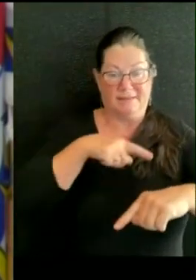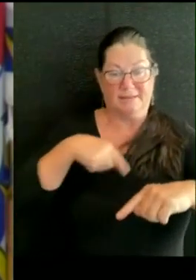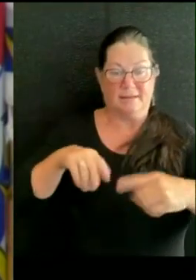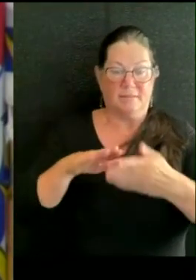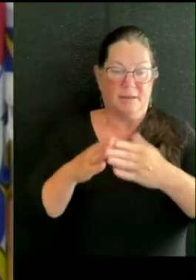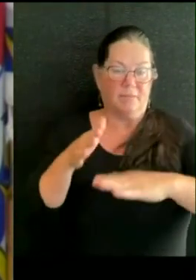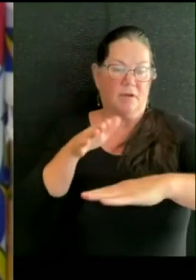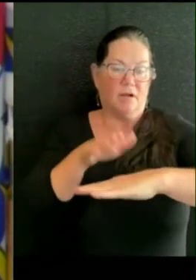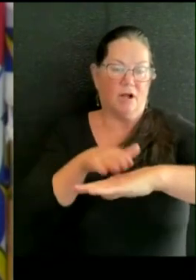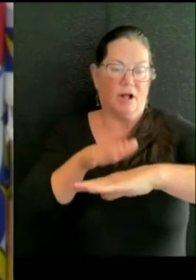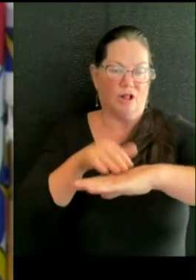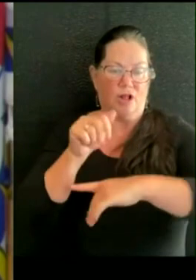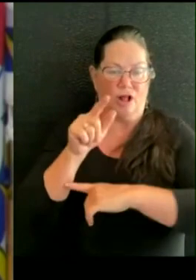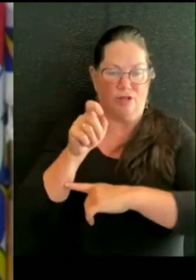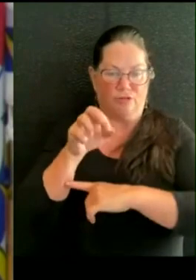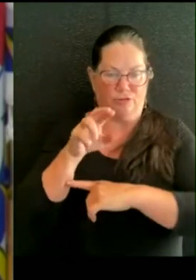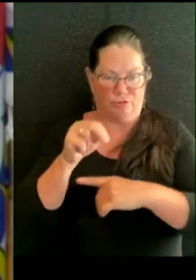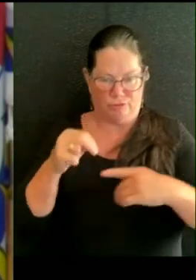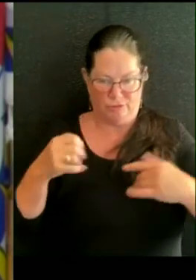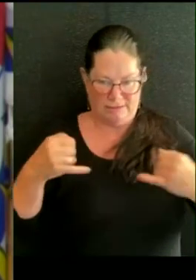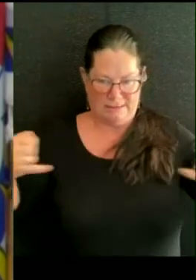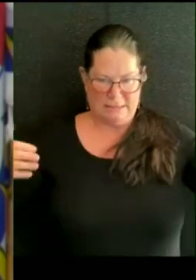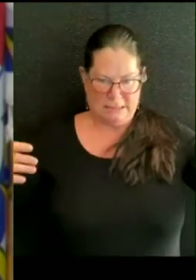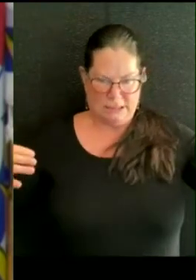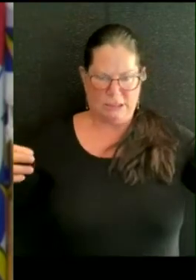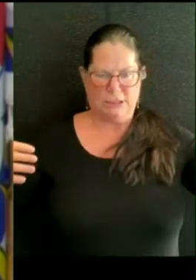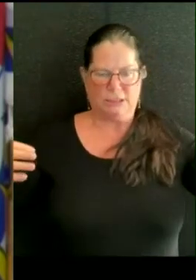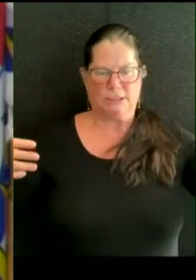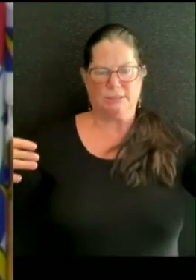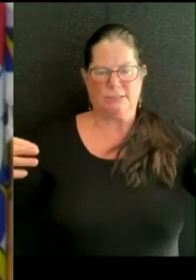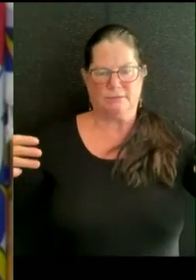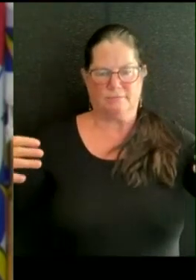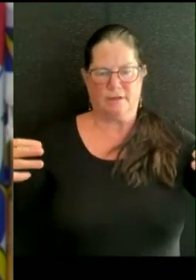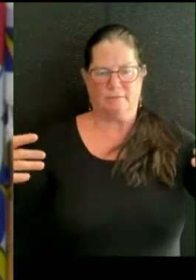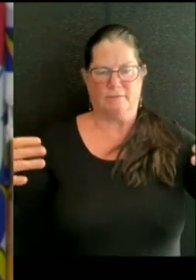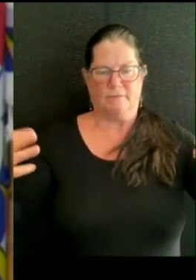with fire to the guard.